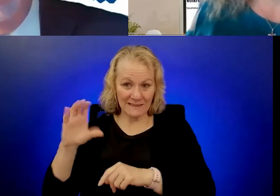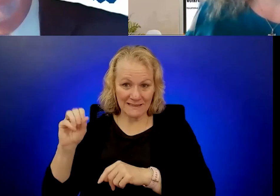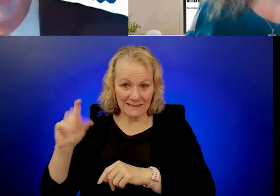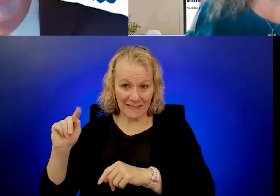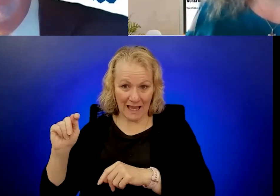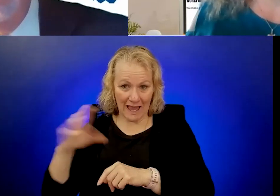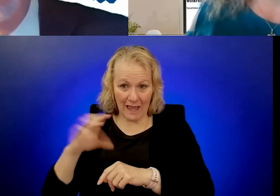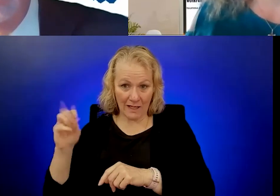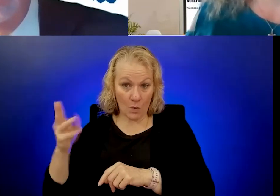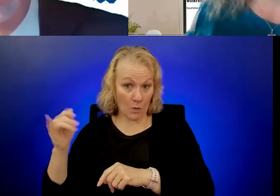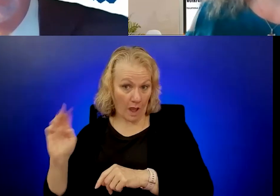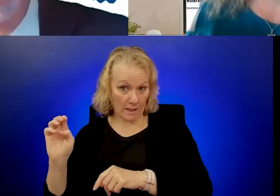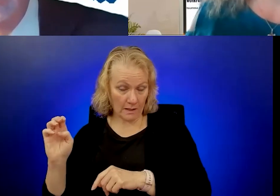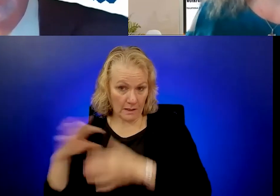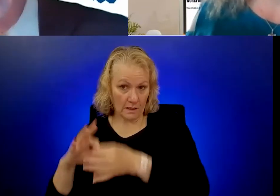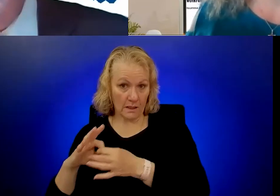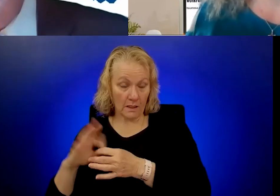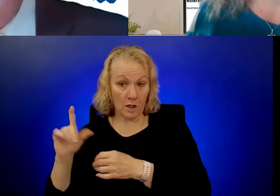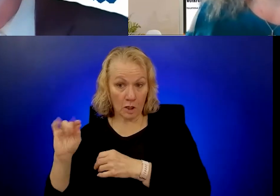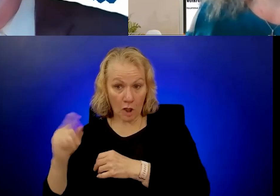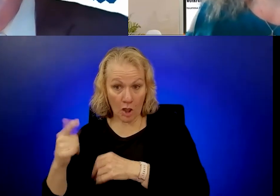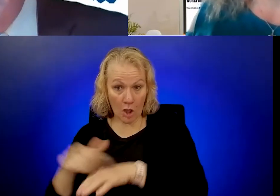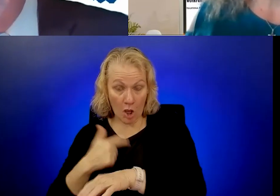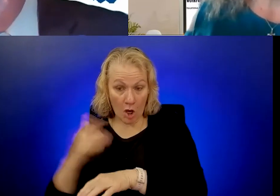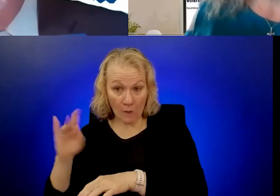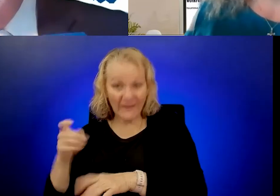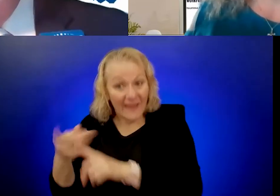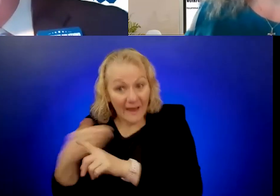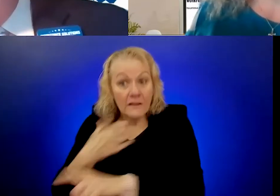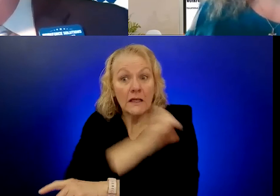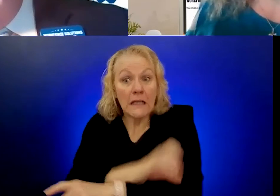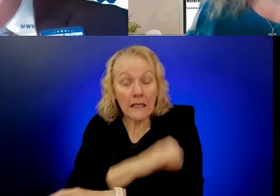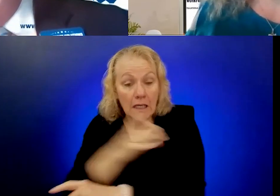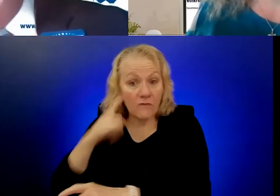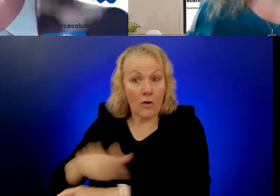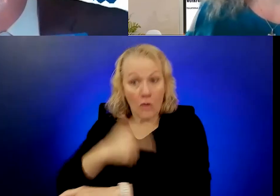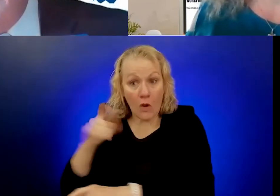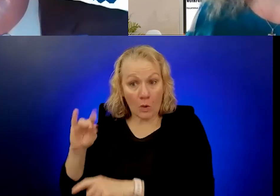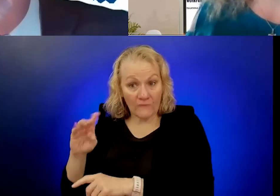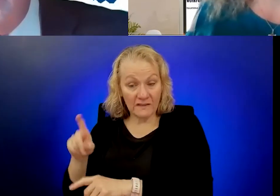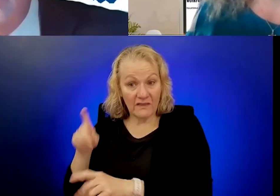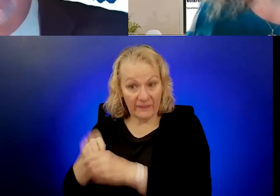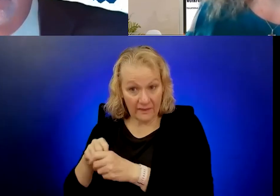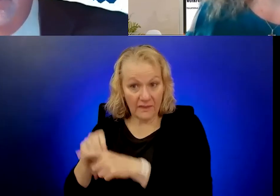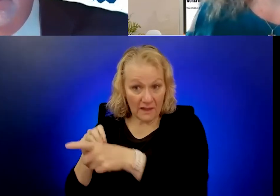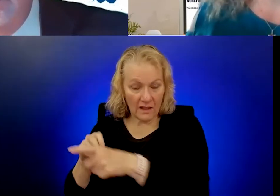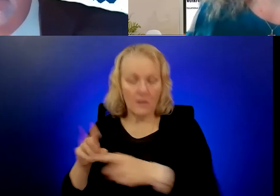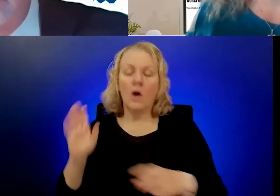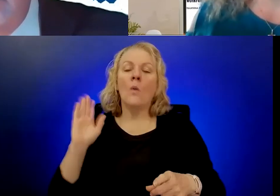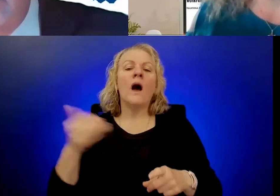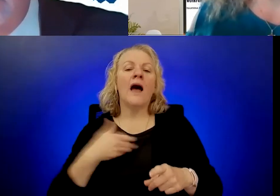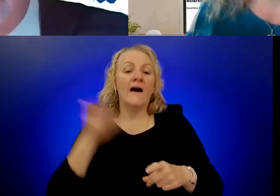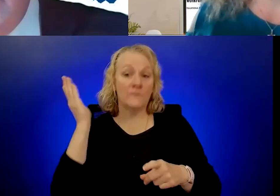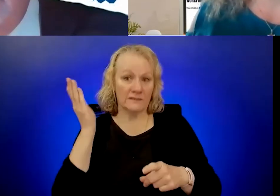And Scott and White has got a long COVID clinic. And so we're going to have presenters in